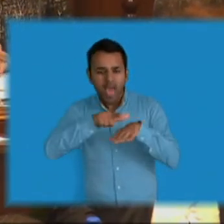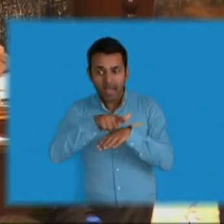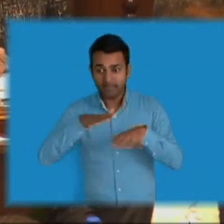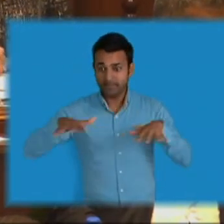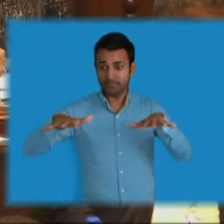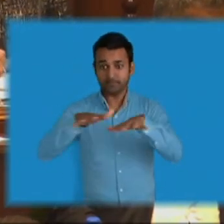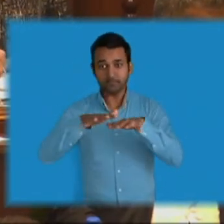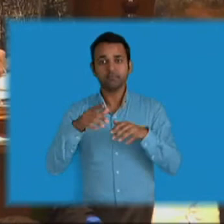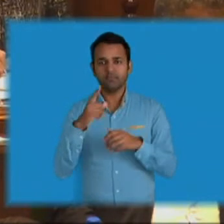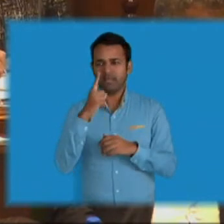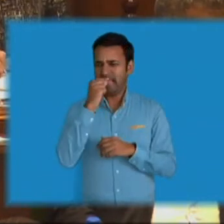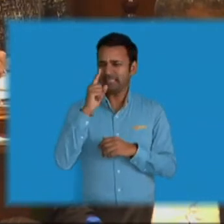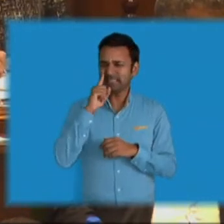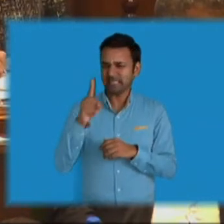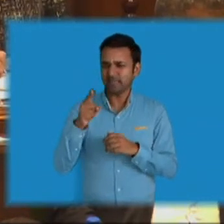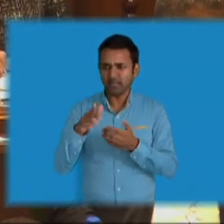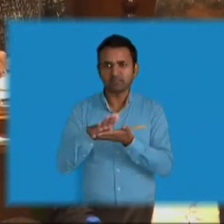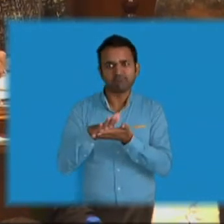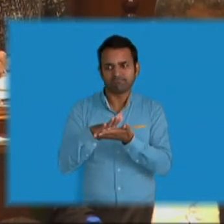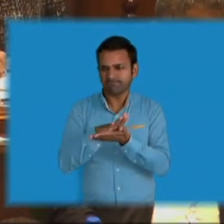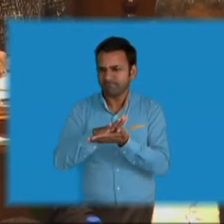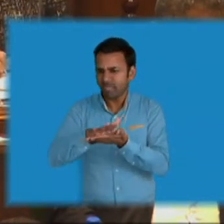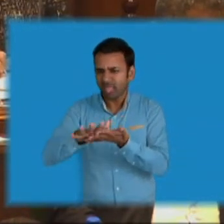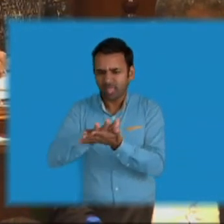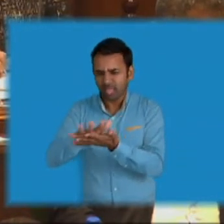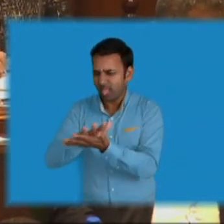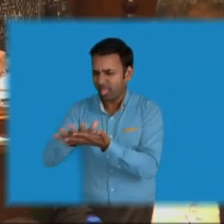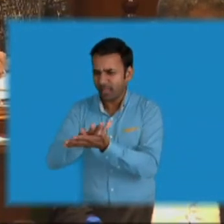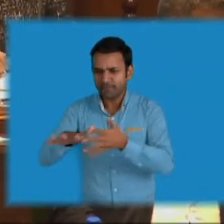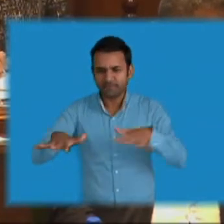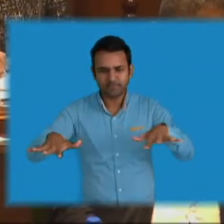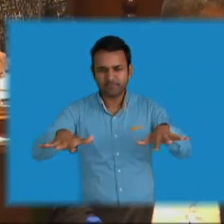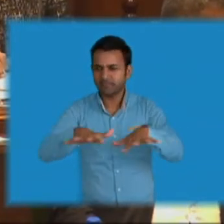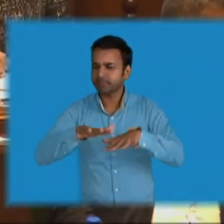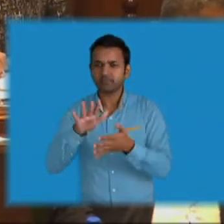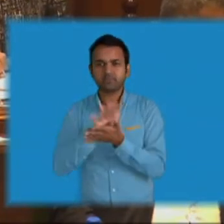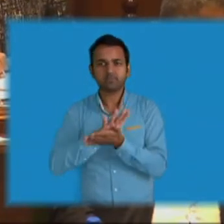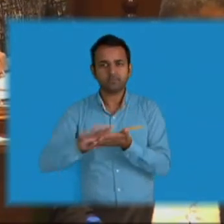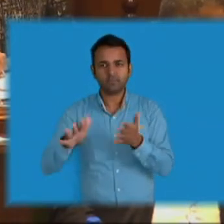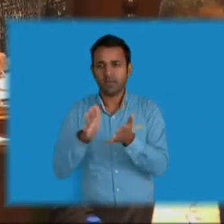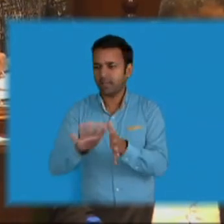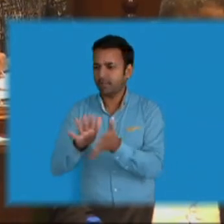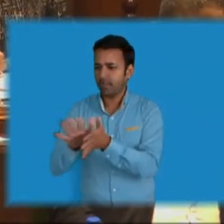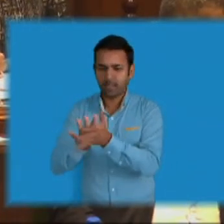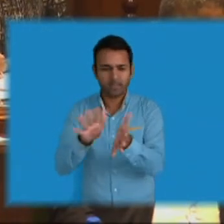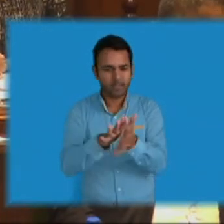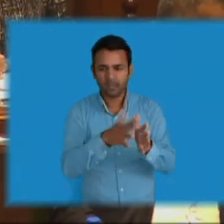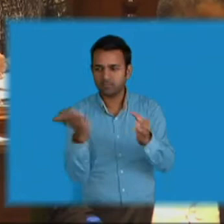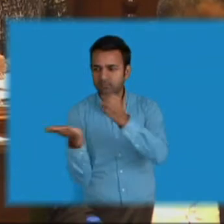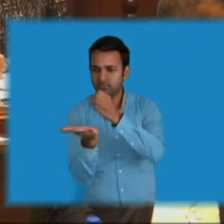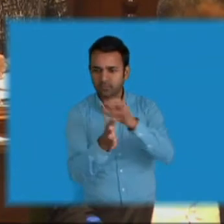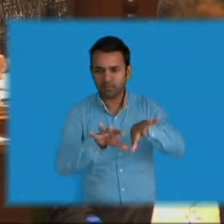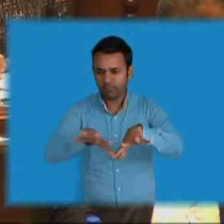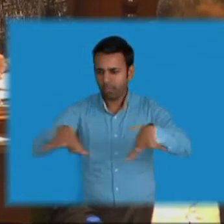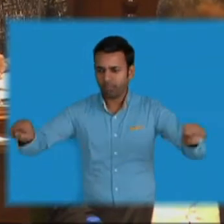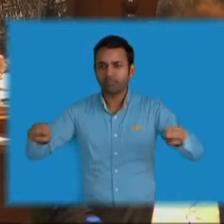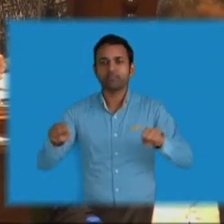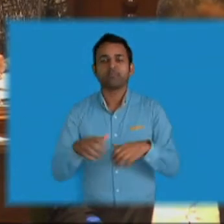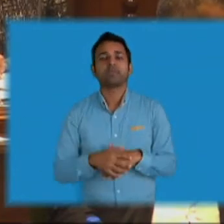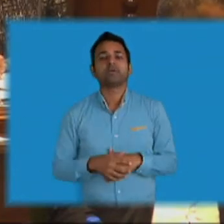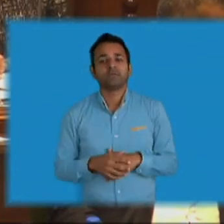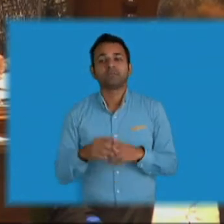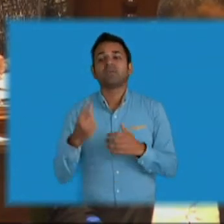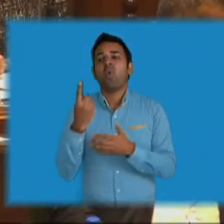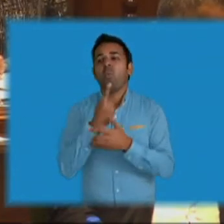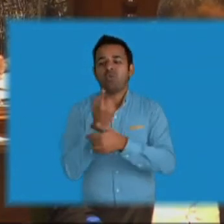degraded landscape, and most of these landscapes are without trees but predominantly covered with grass, are